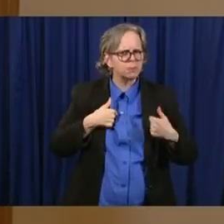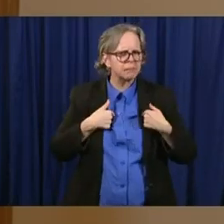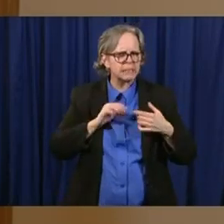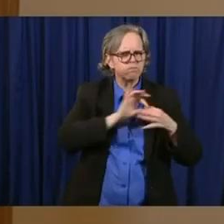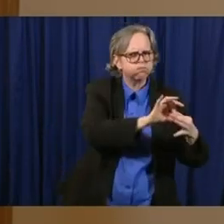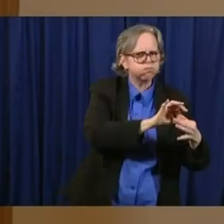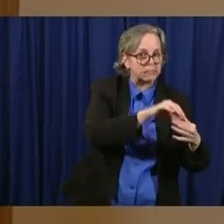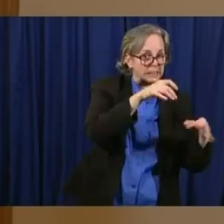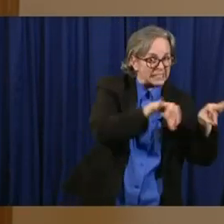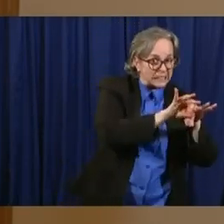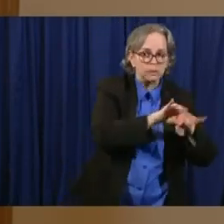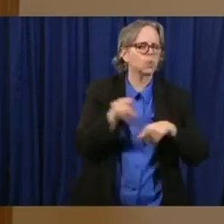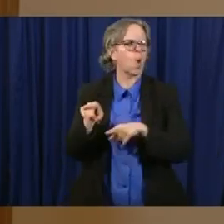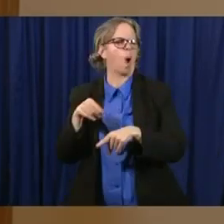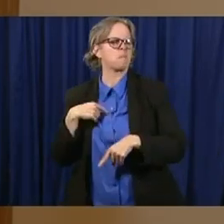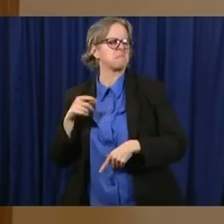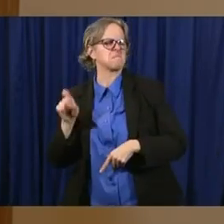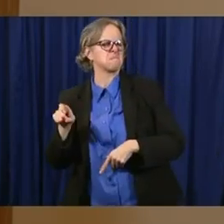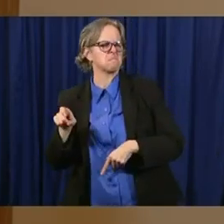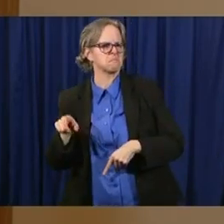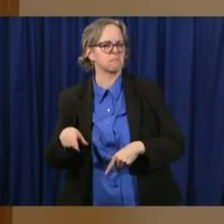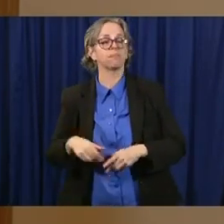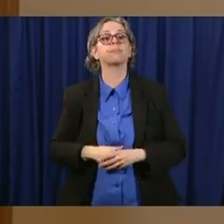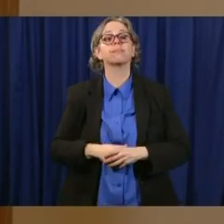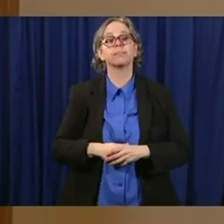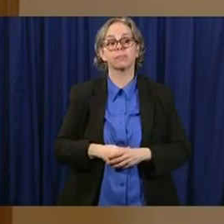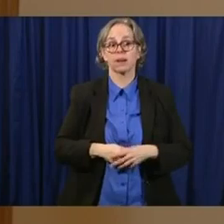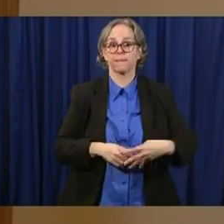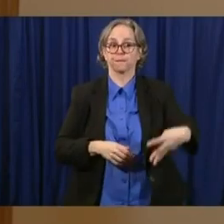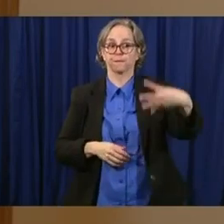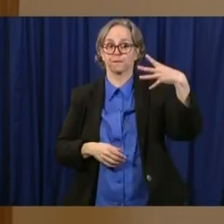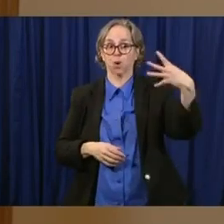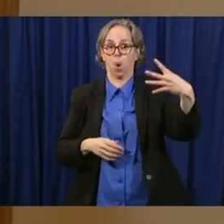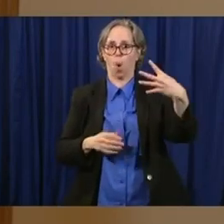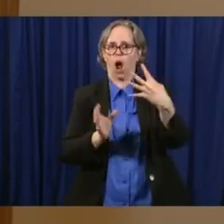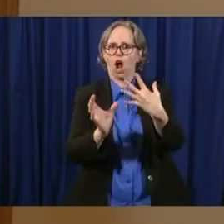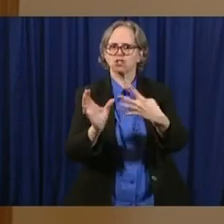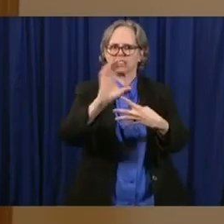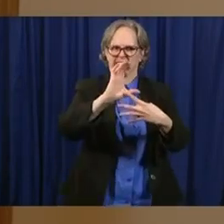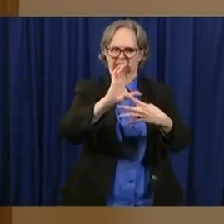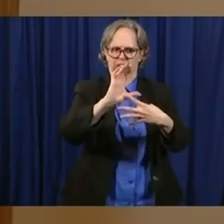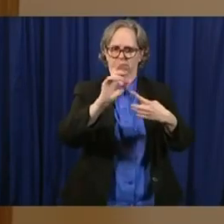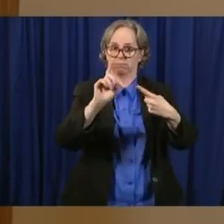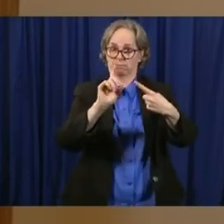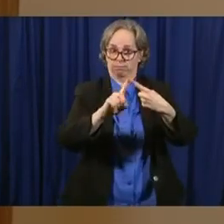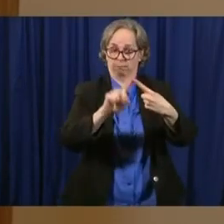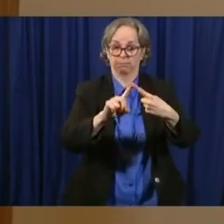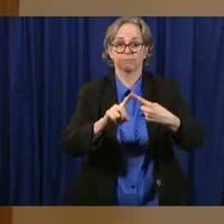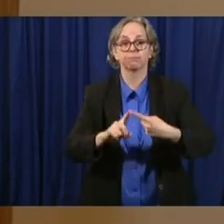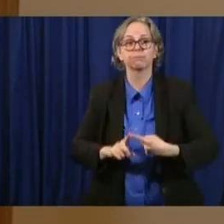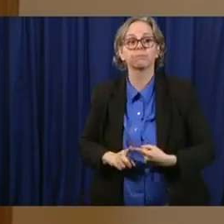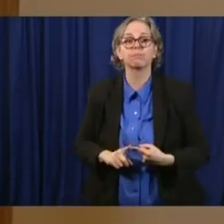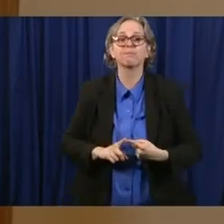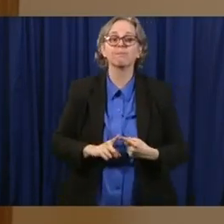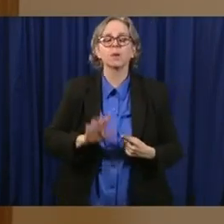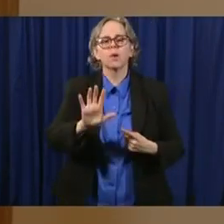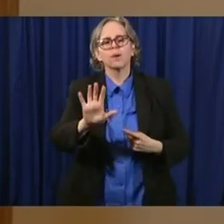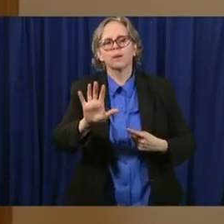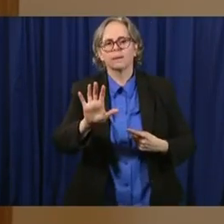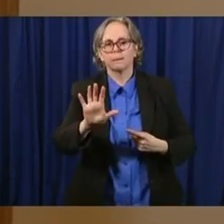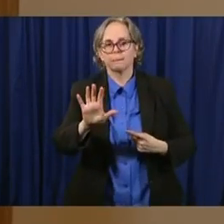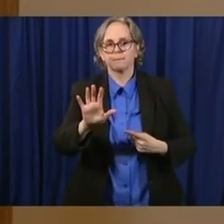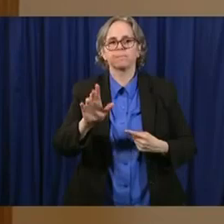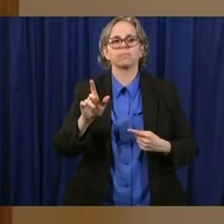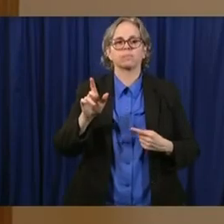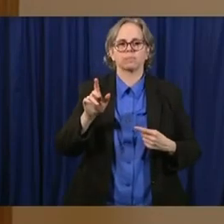really important that we know that here are the 4 criteria. It has to be a non-essential, and essential is based on a threat